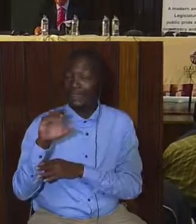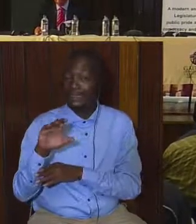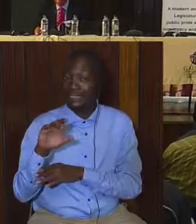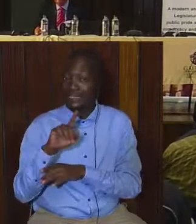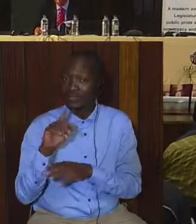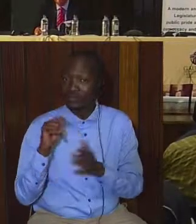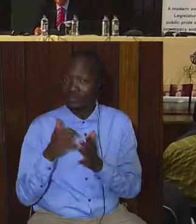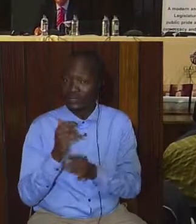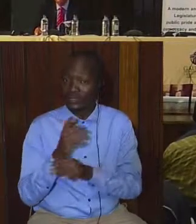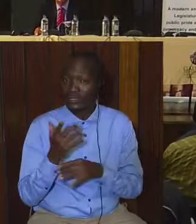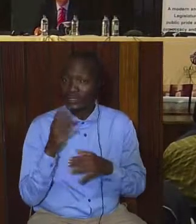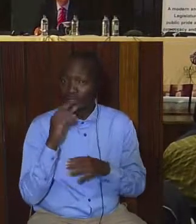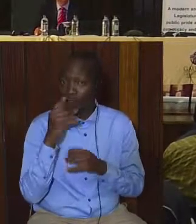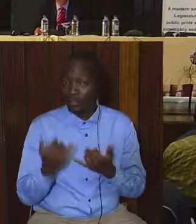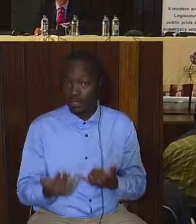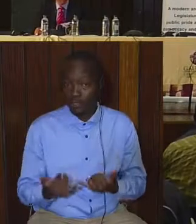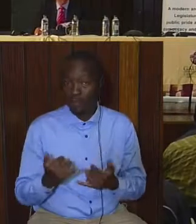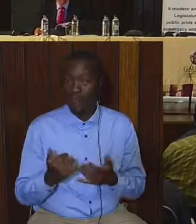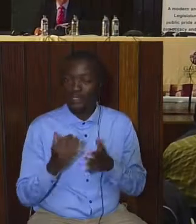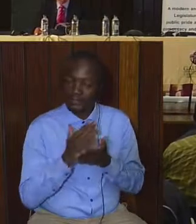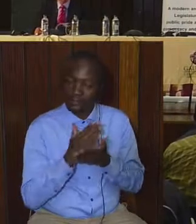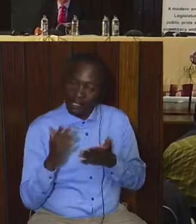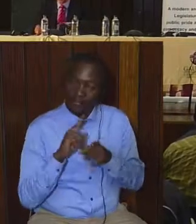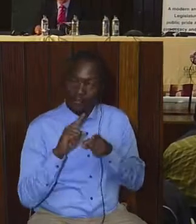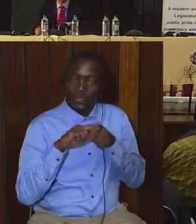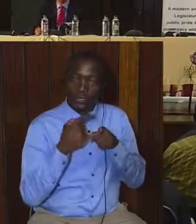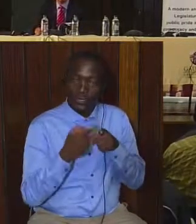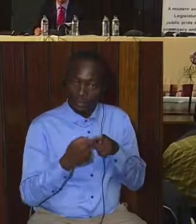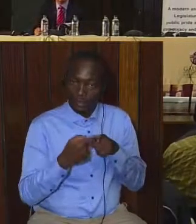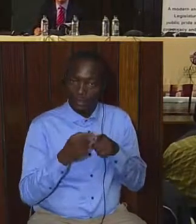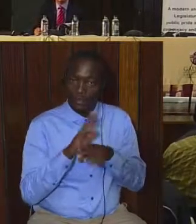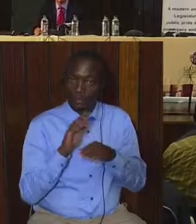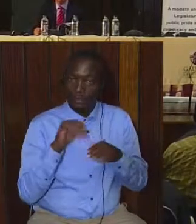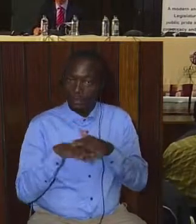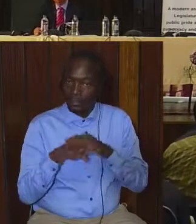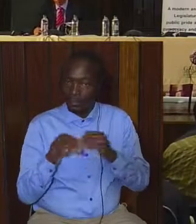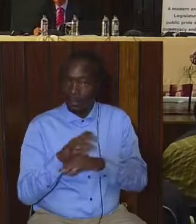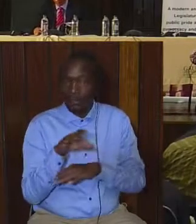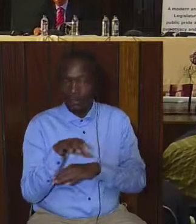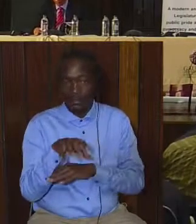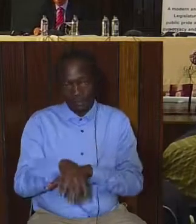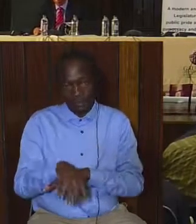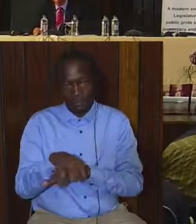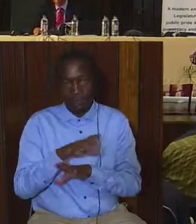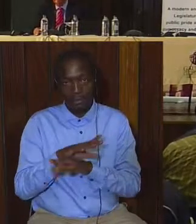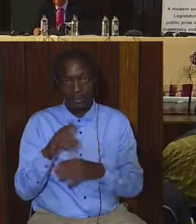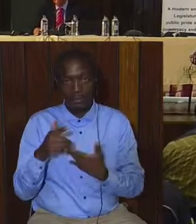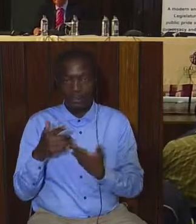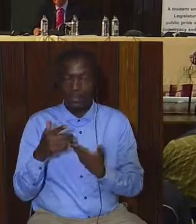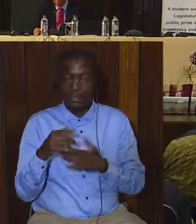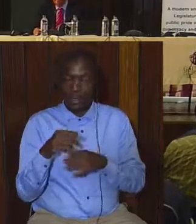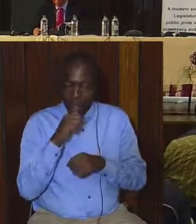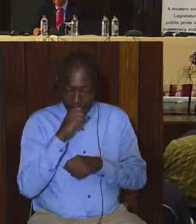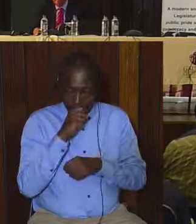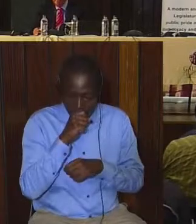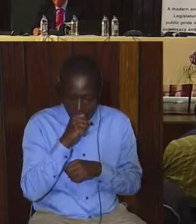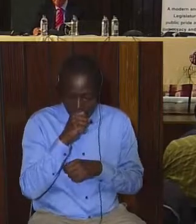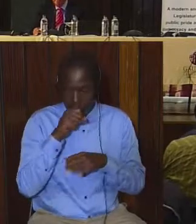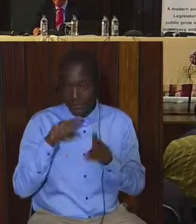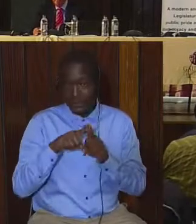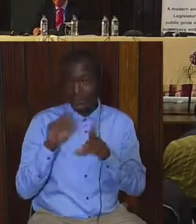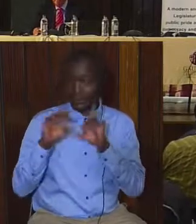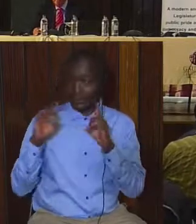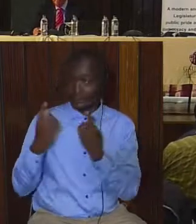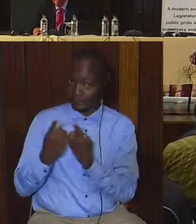just now is part of the executive under the Premier of the province, and the department here